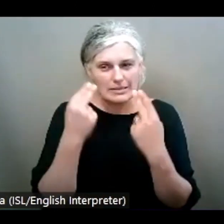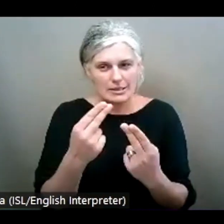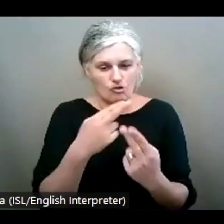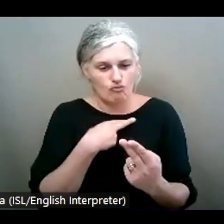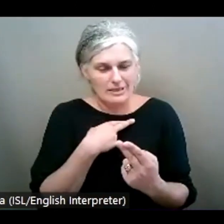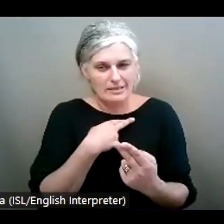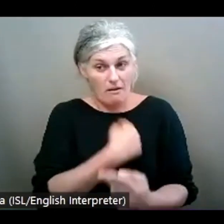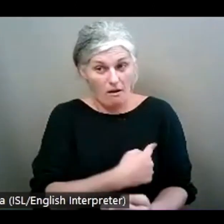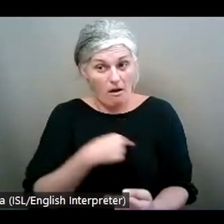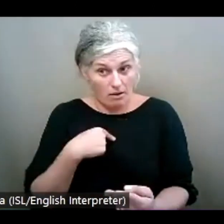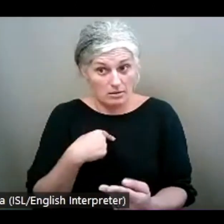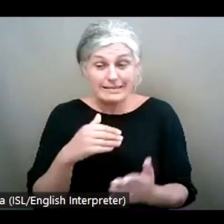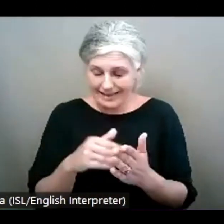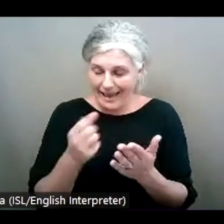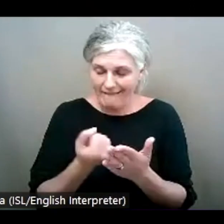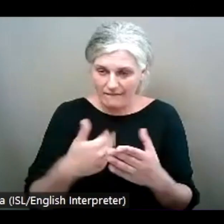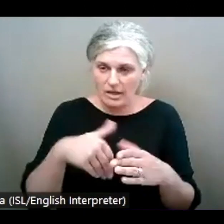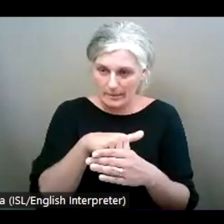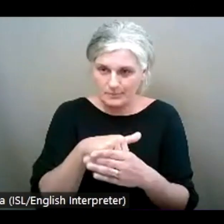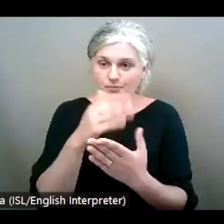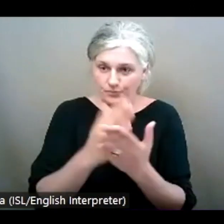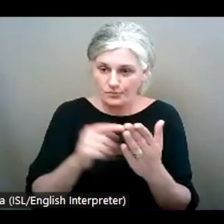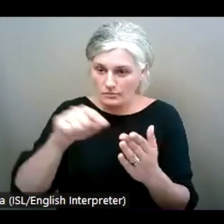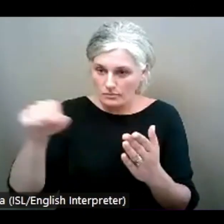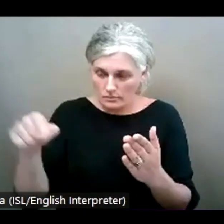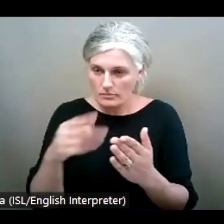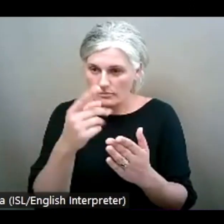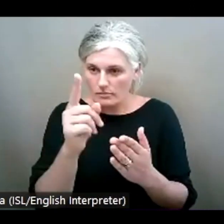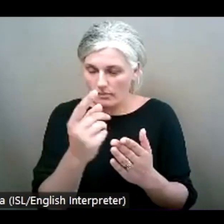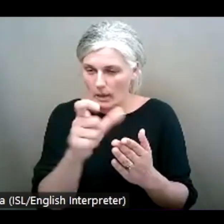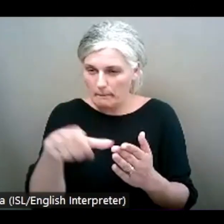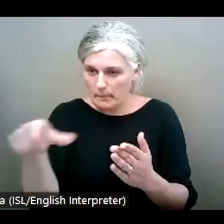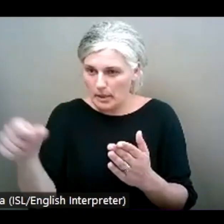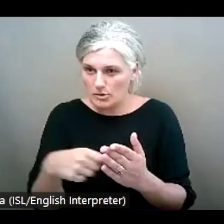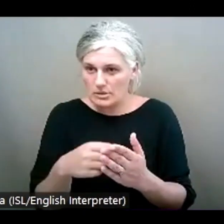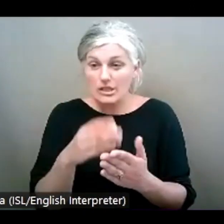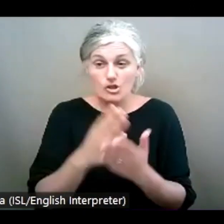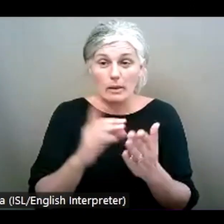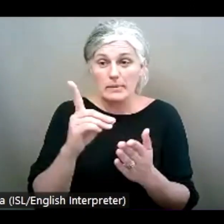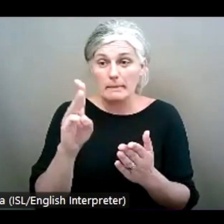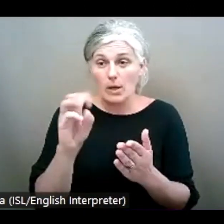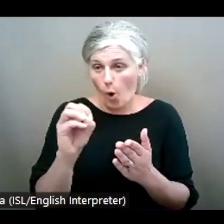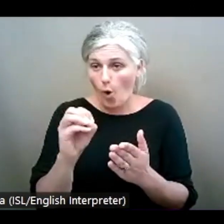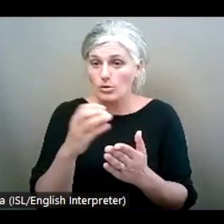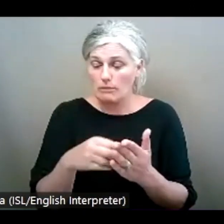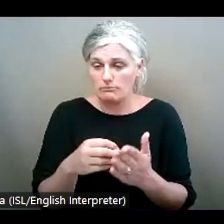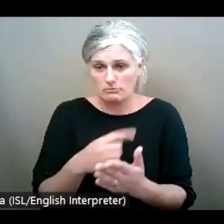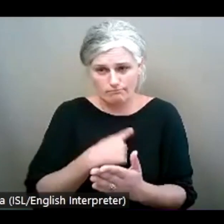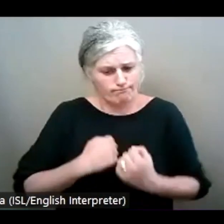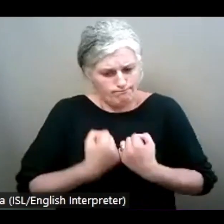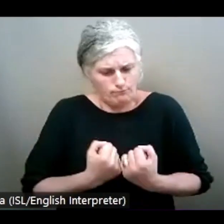be a real genuine, and there is a real genuine engagement with authentic DPOs and DPOs that